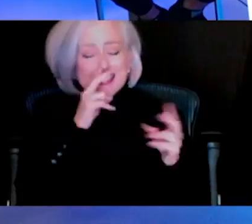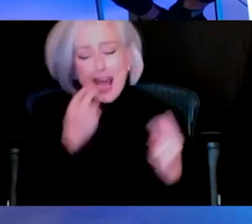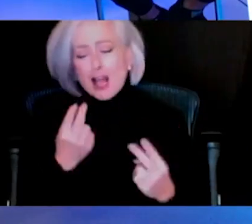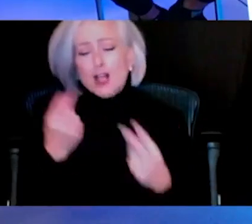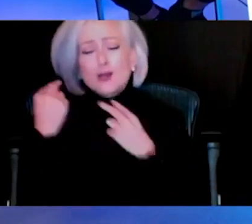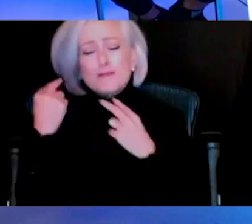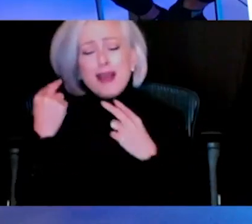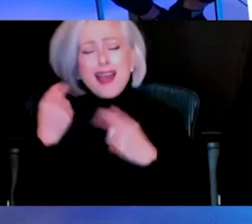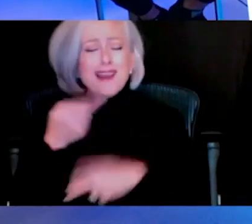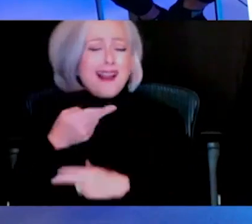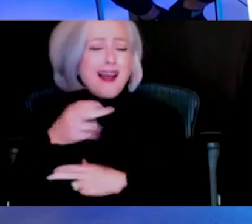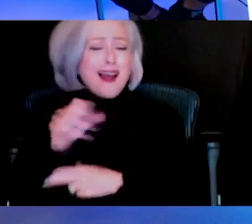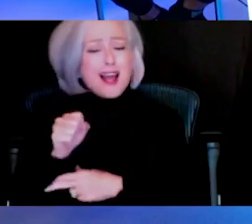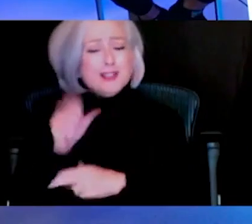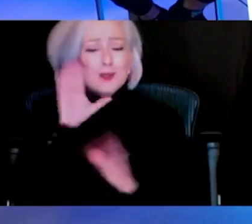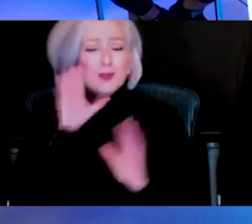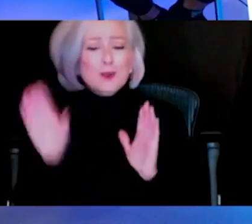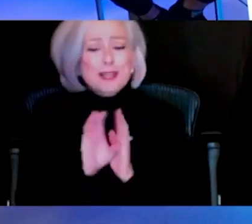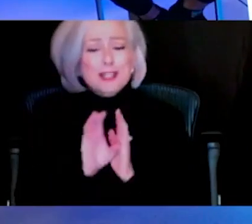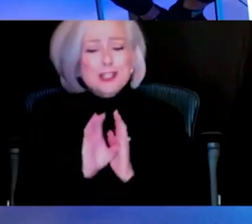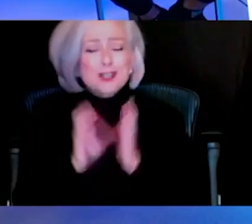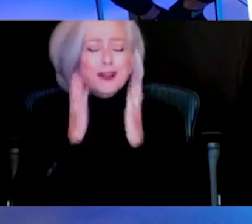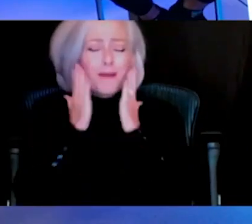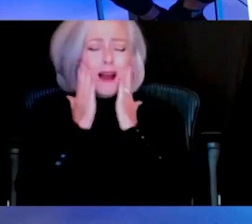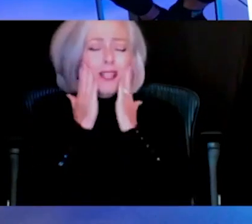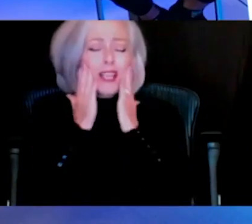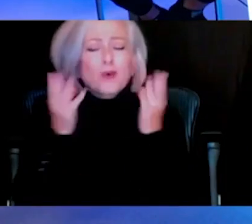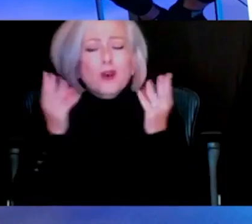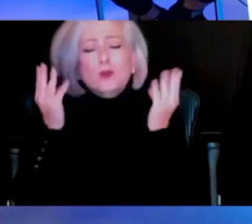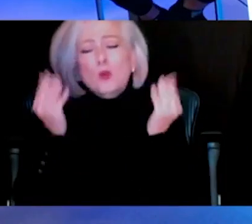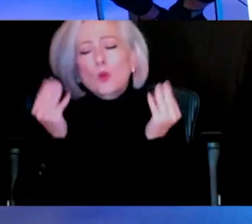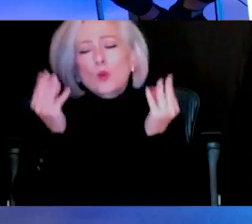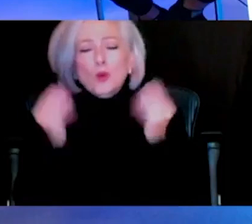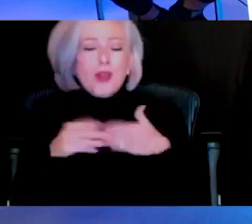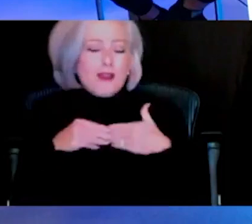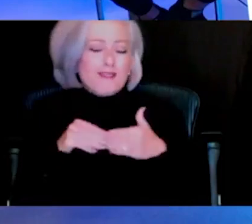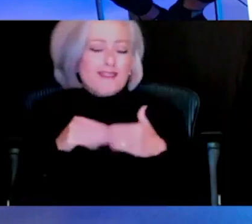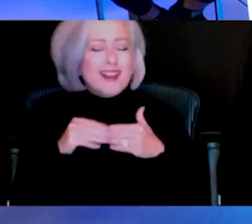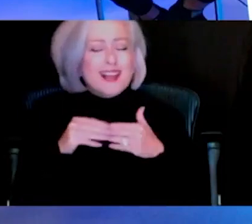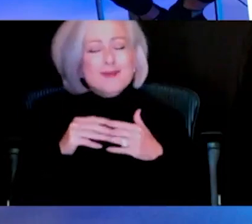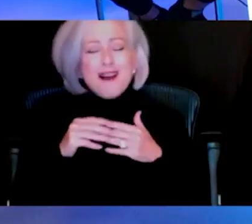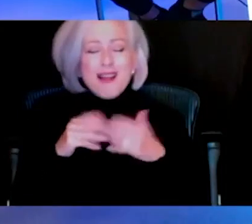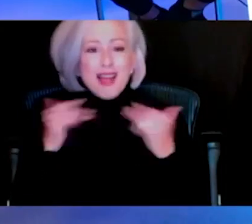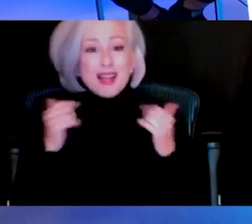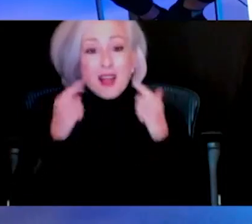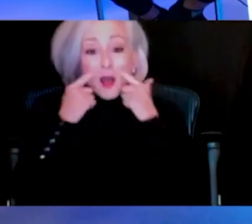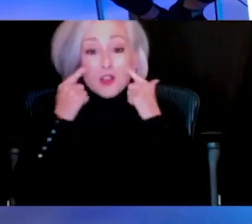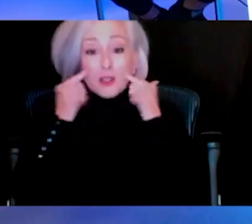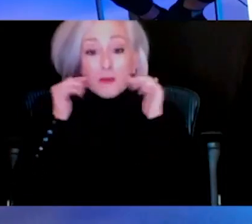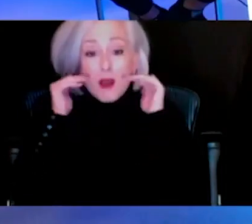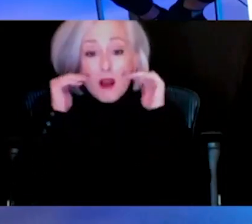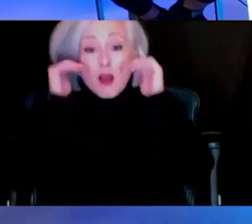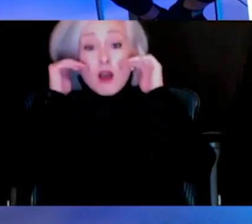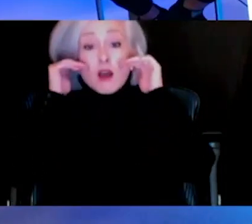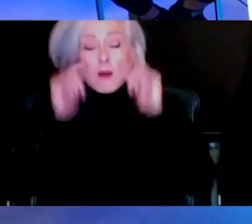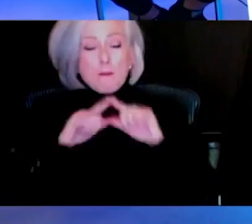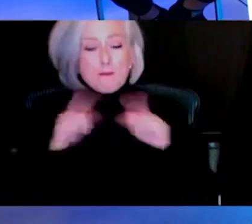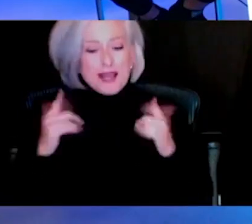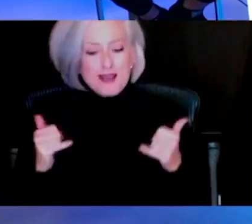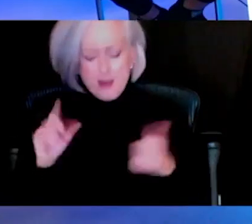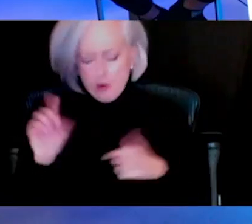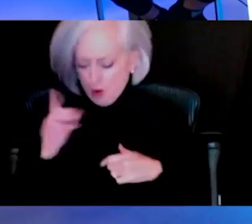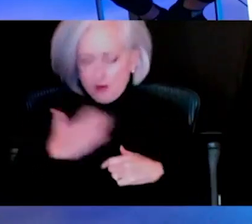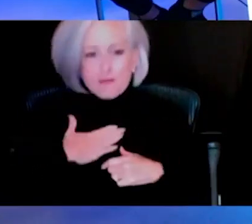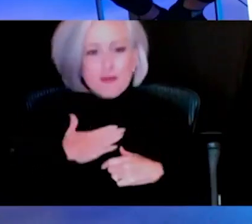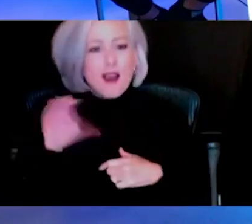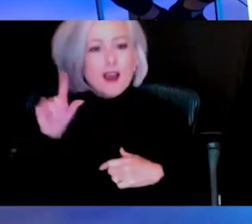plump and darling, and it's like, now where did it all go? I have higher cheekbones, but where did the collagen go? So does it